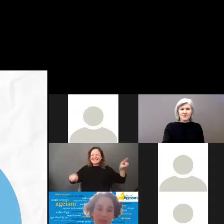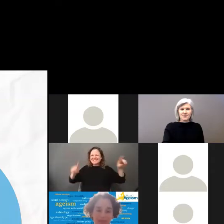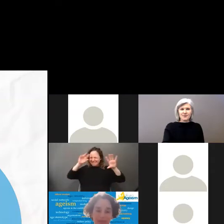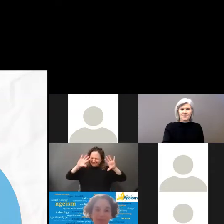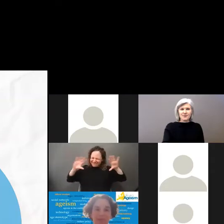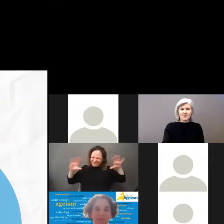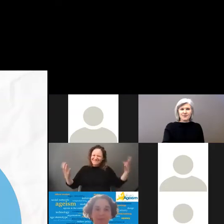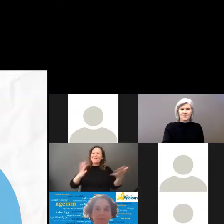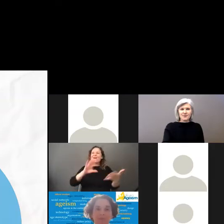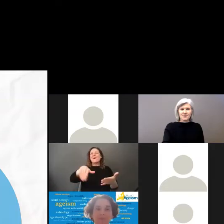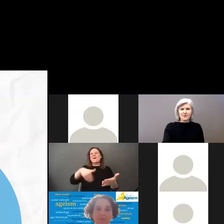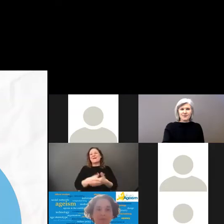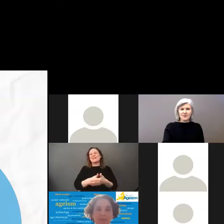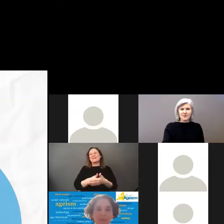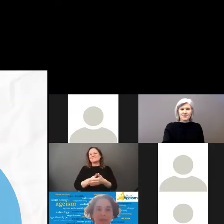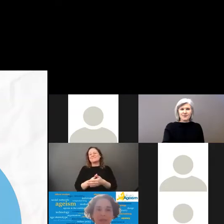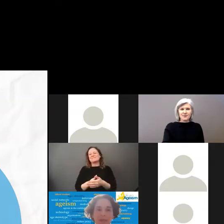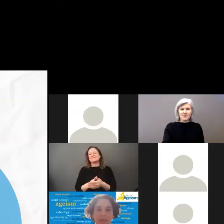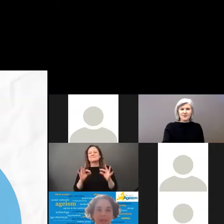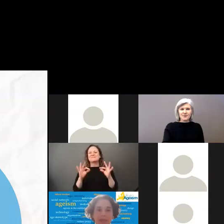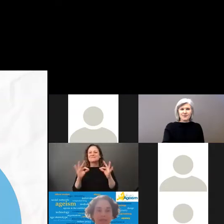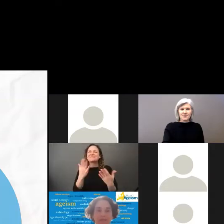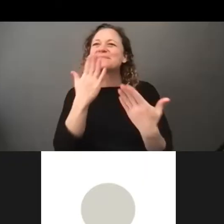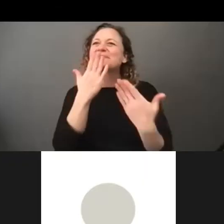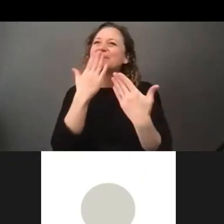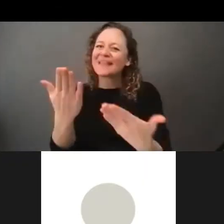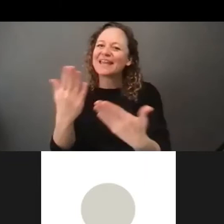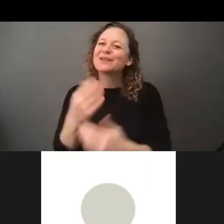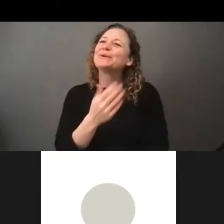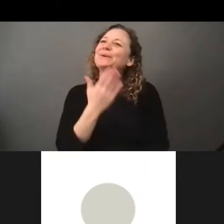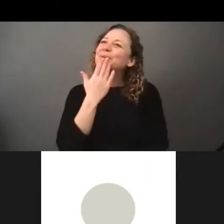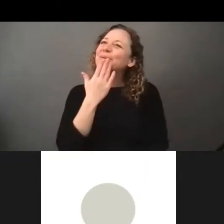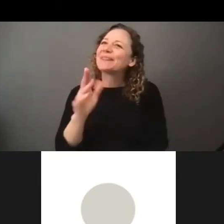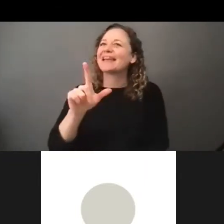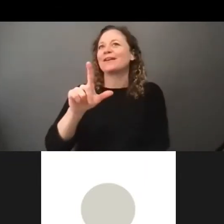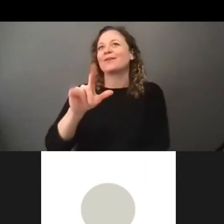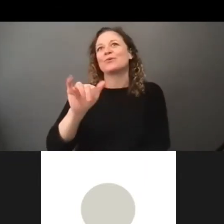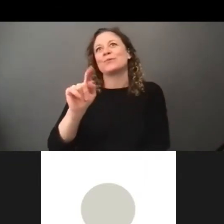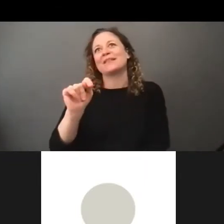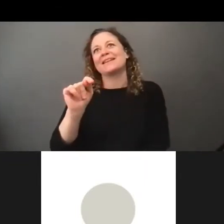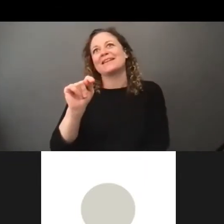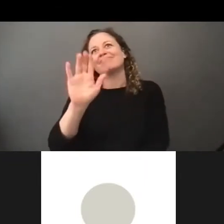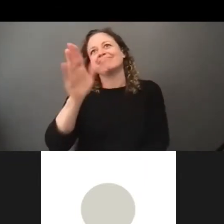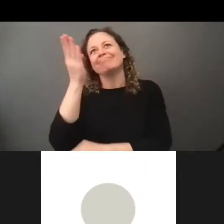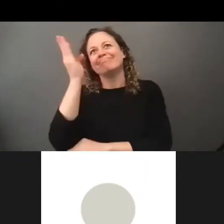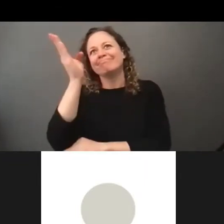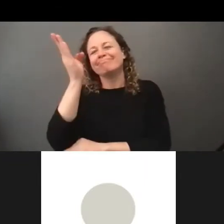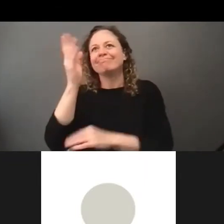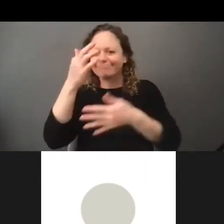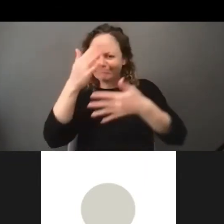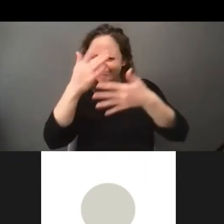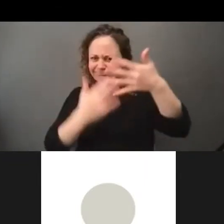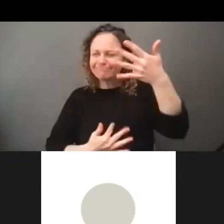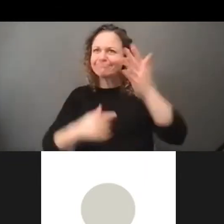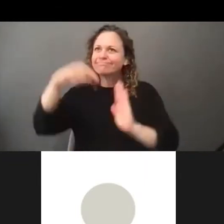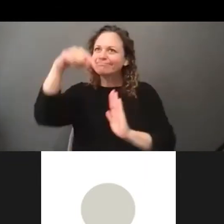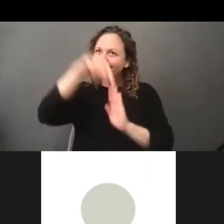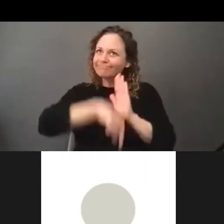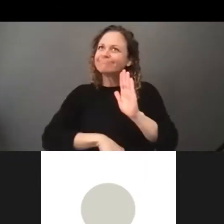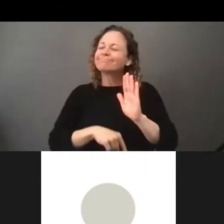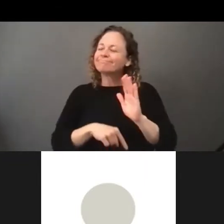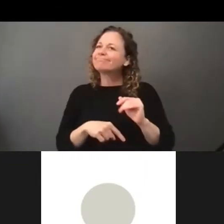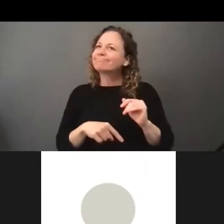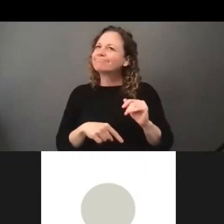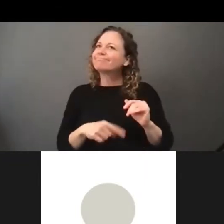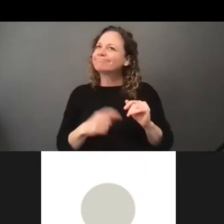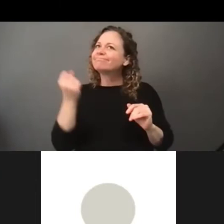much. Thank you very much, Liat. Great presentation, very comprehensive, and very focused on